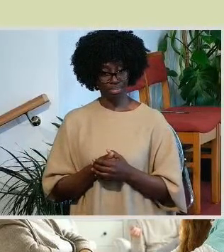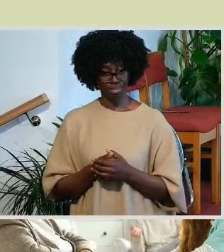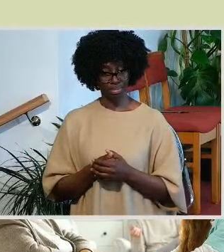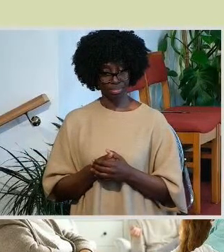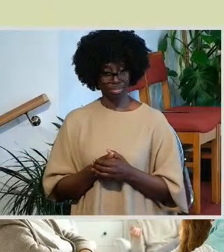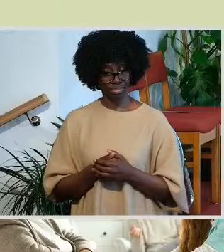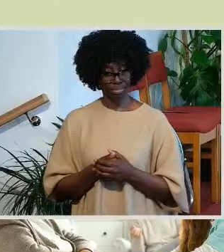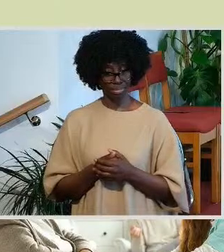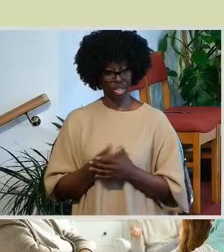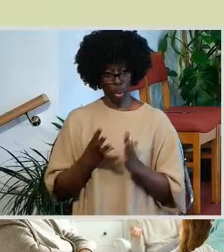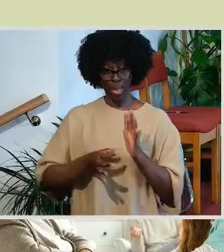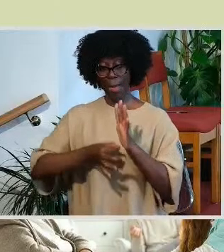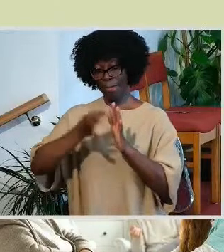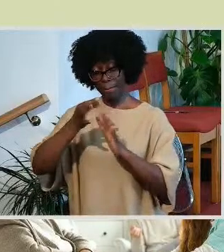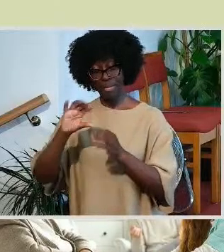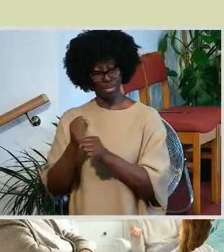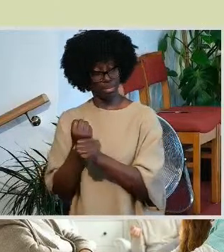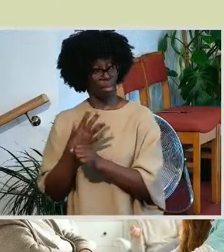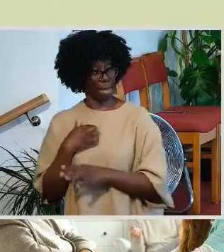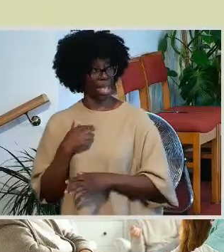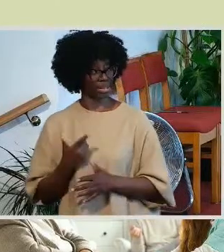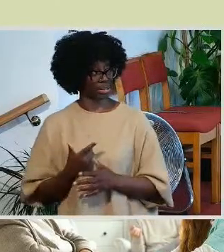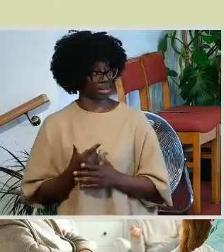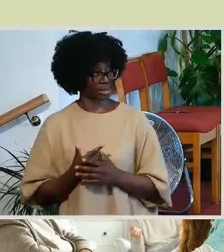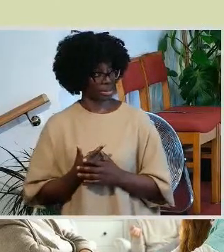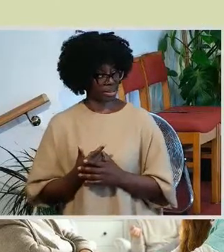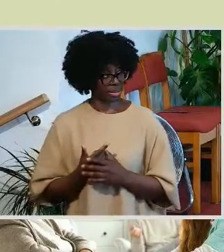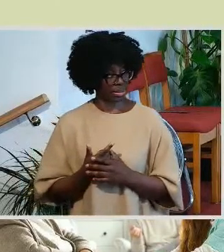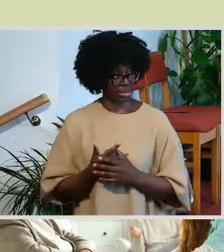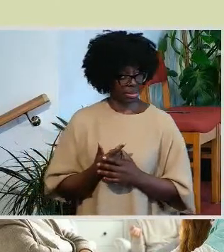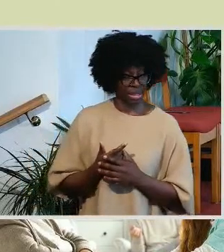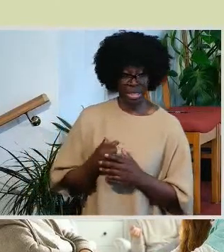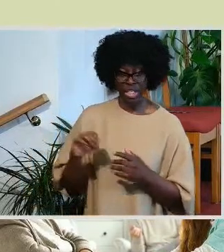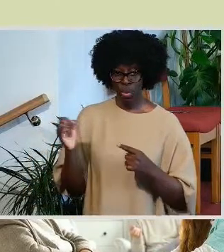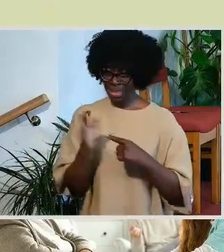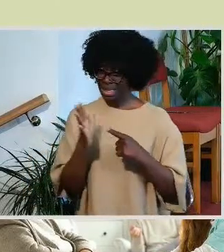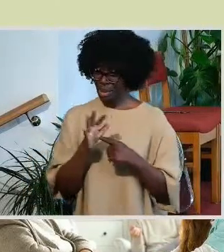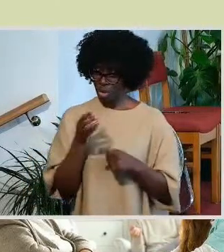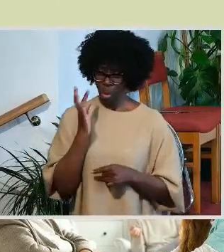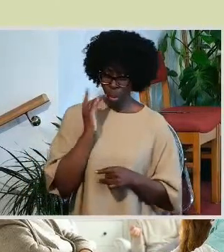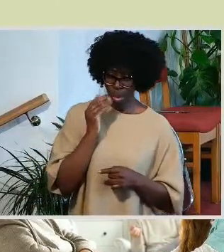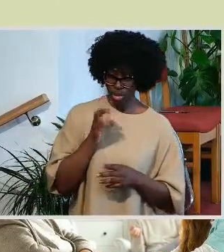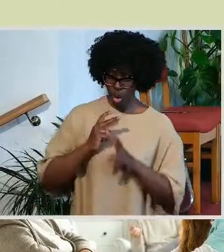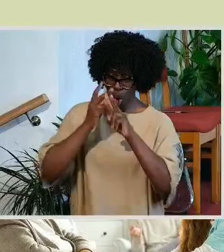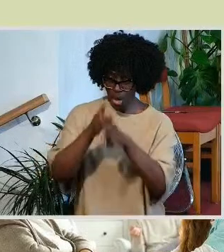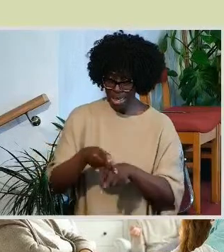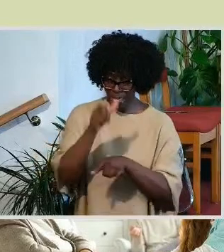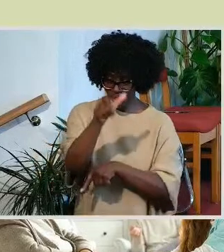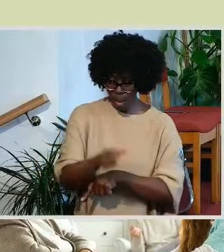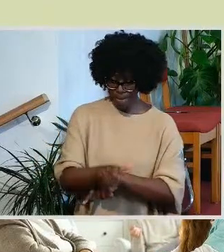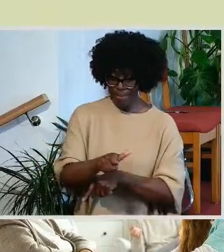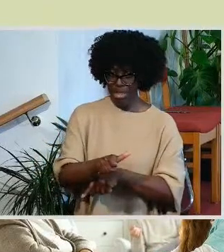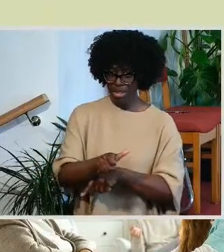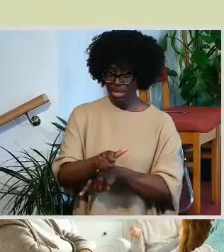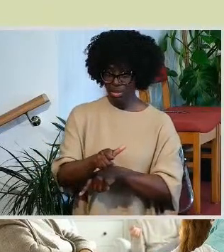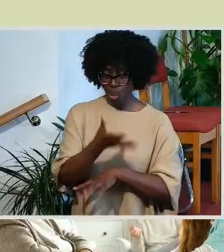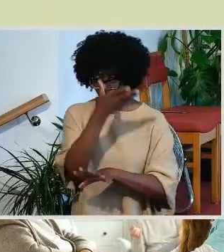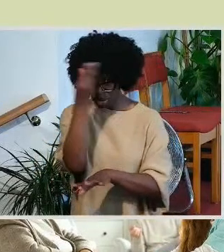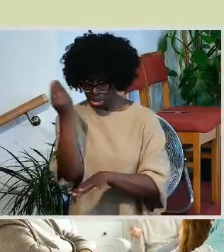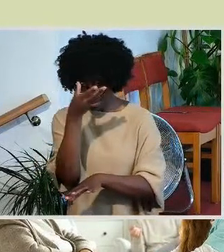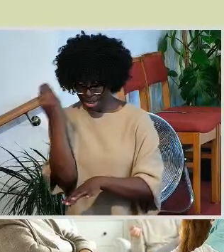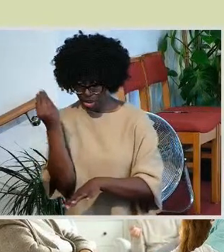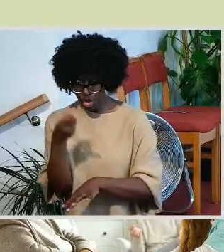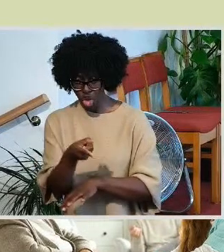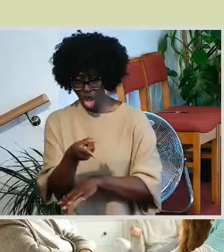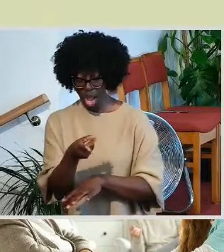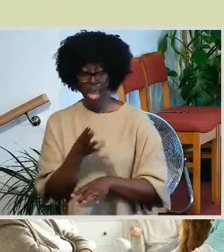activities within that home. And this is very important if you're caring for somebody with dementia, to see these changes in someone. It